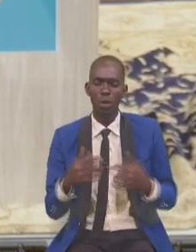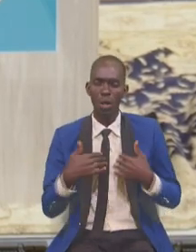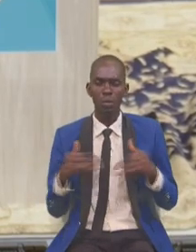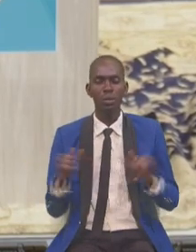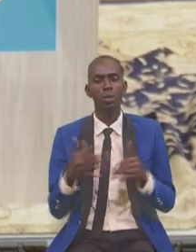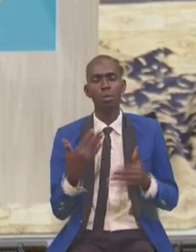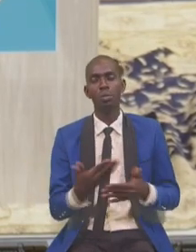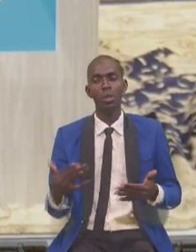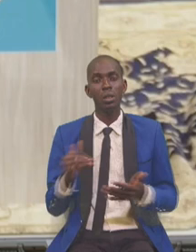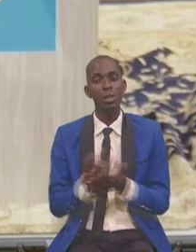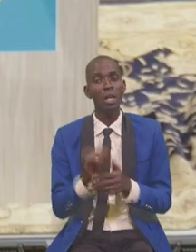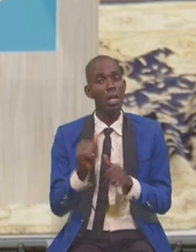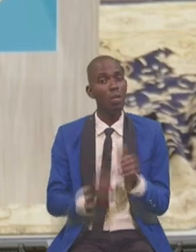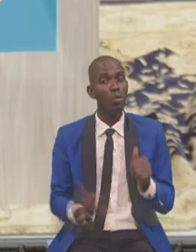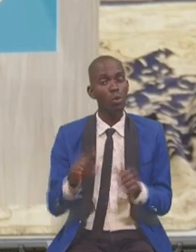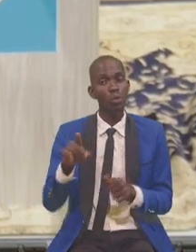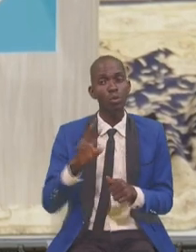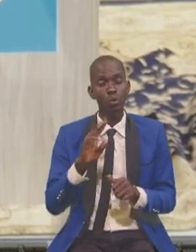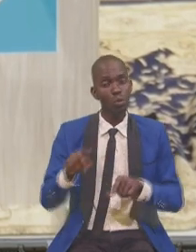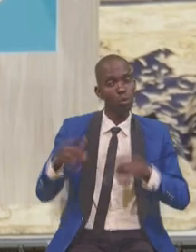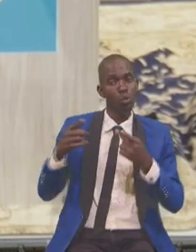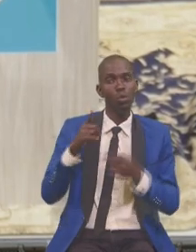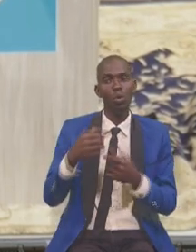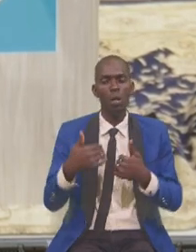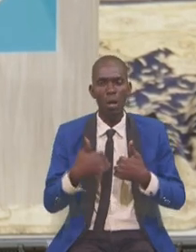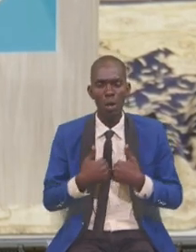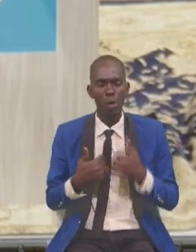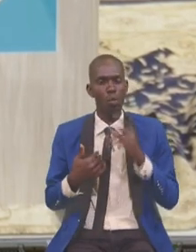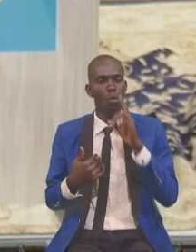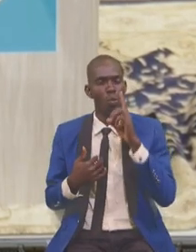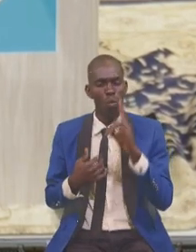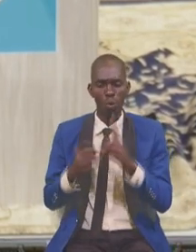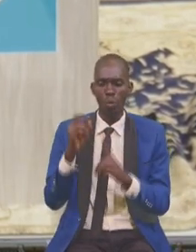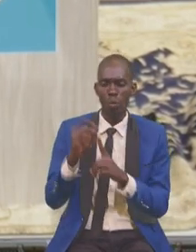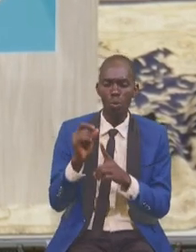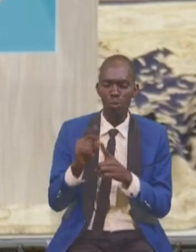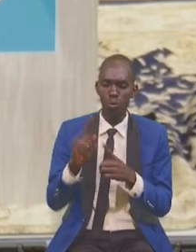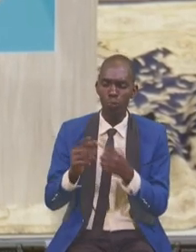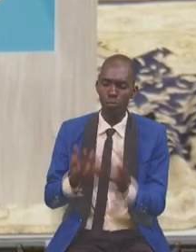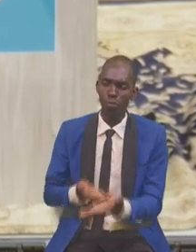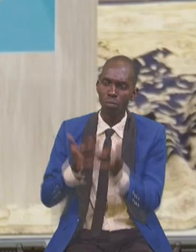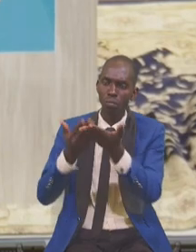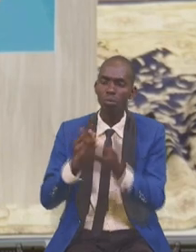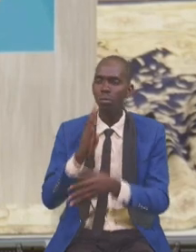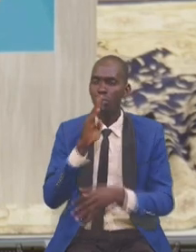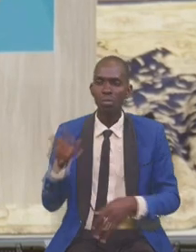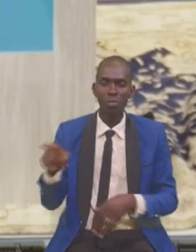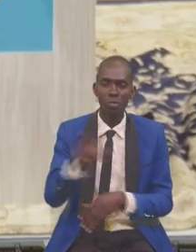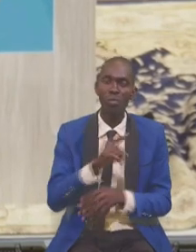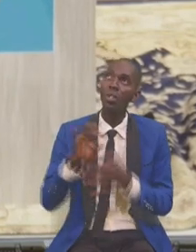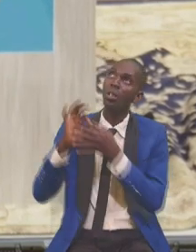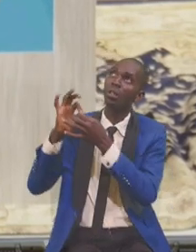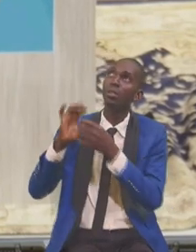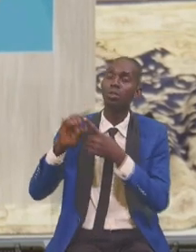that everywhere you go, you have just one message to present. Be ye reconciled